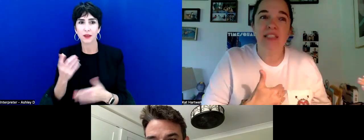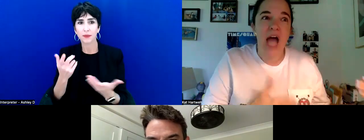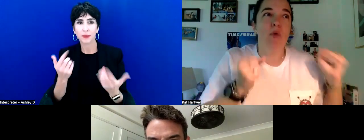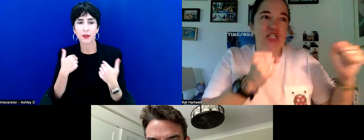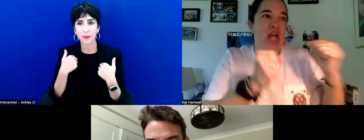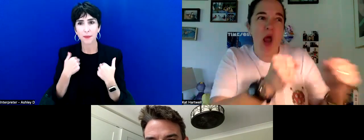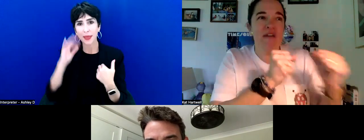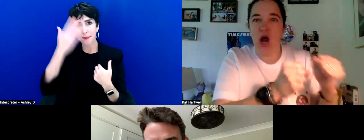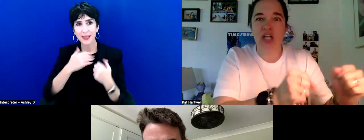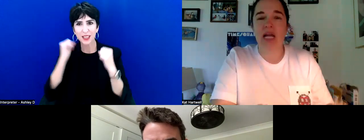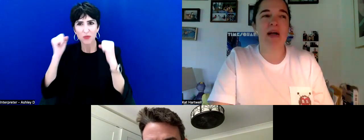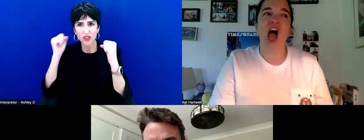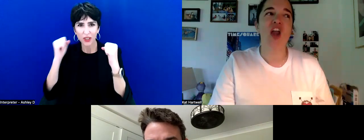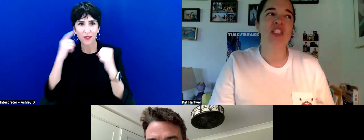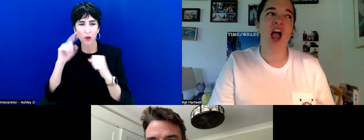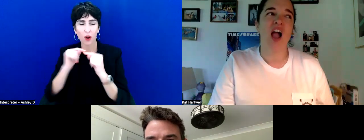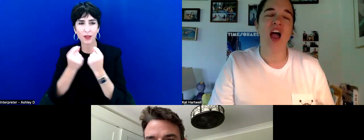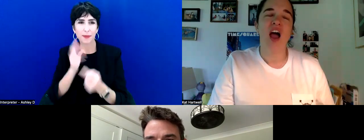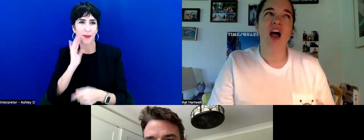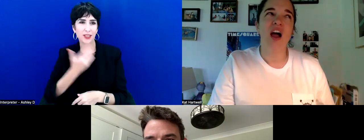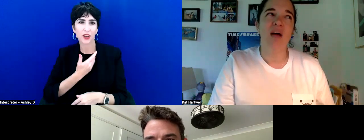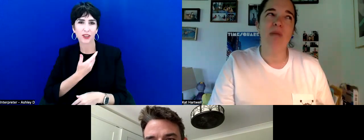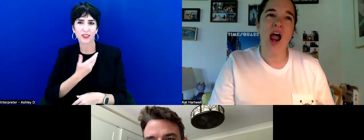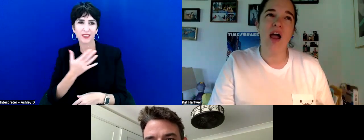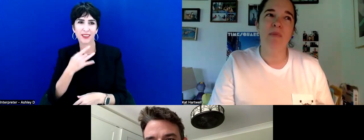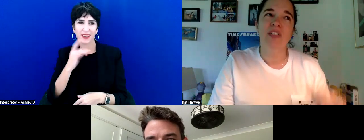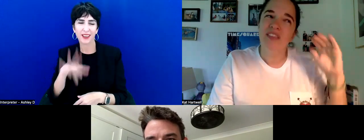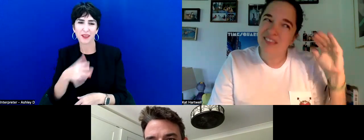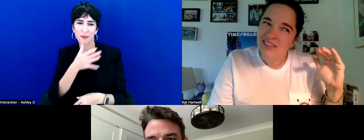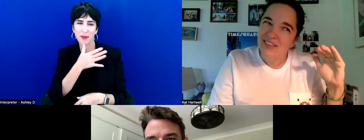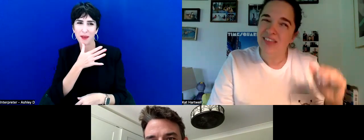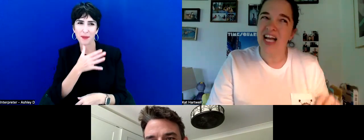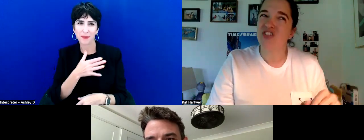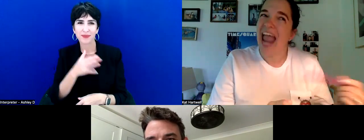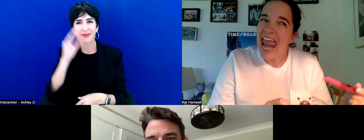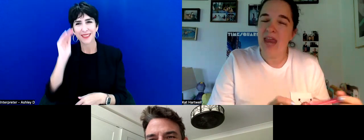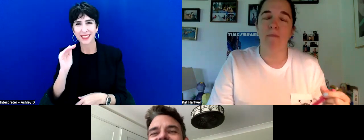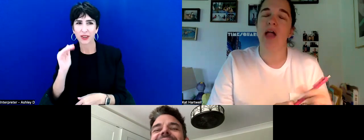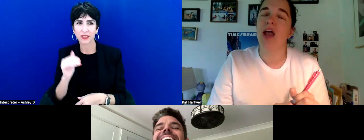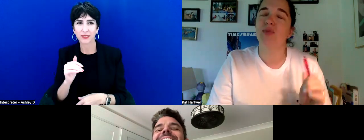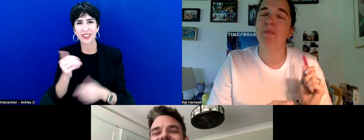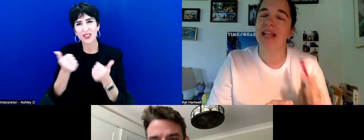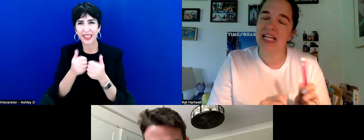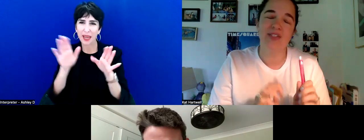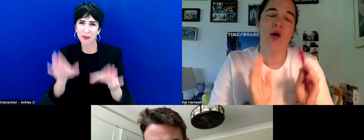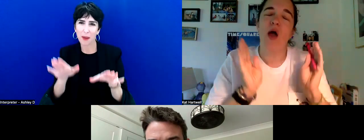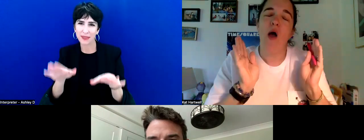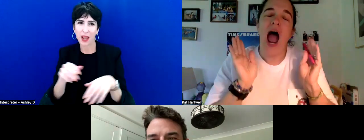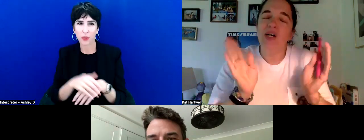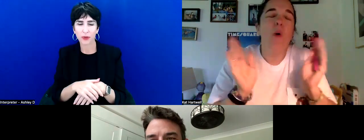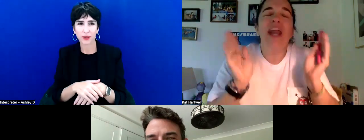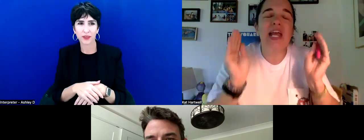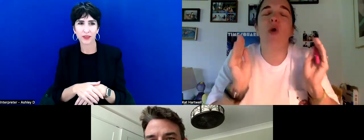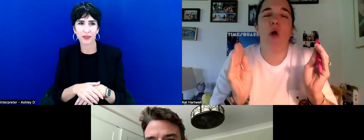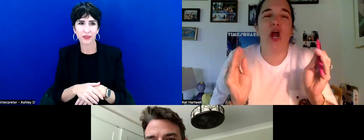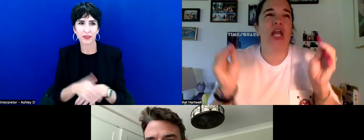me and my son was cheering for our team. My daughter like, oh, Mom, it's a game.